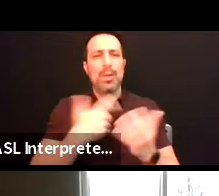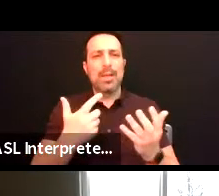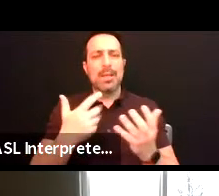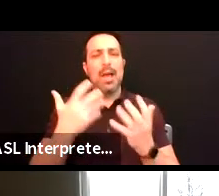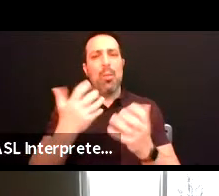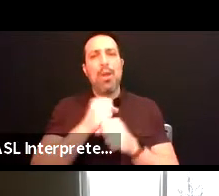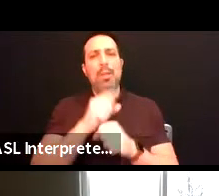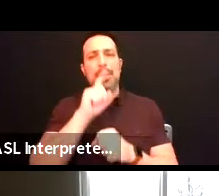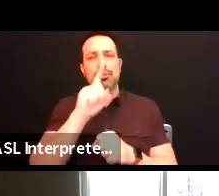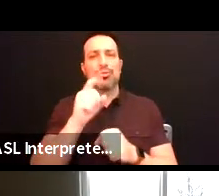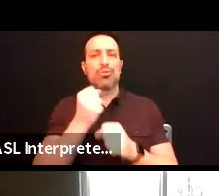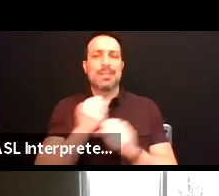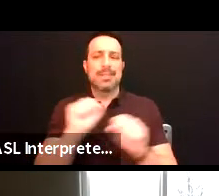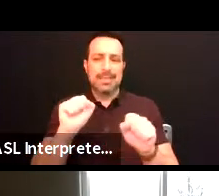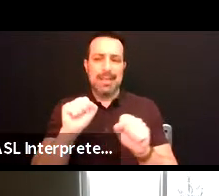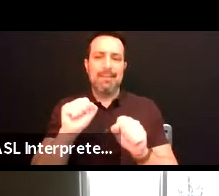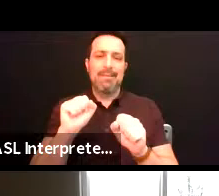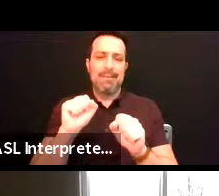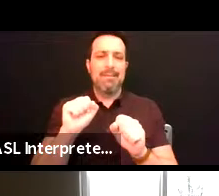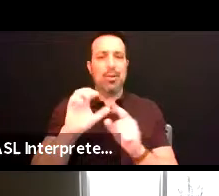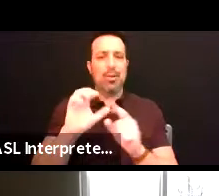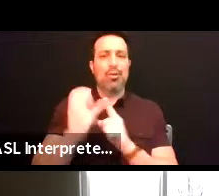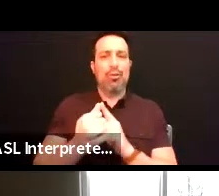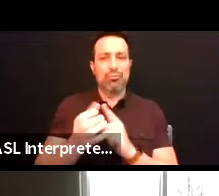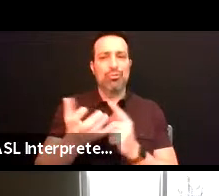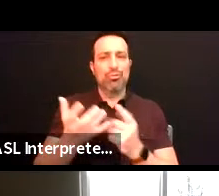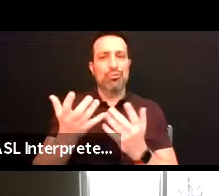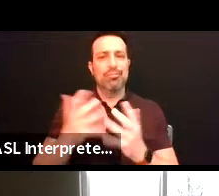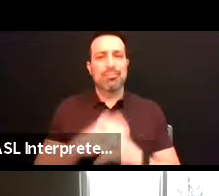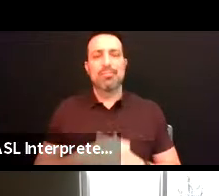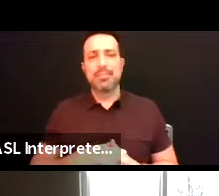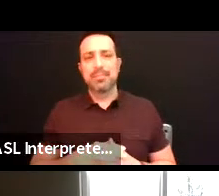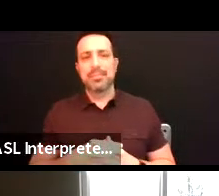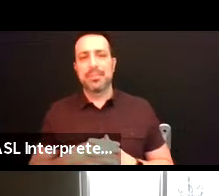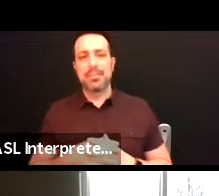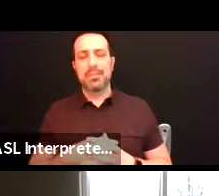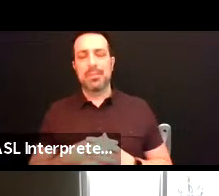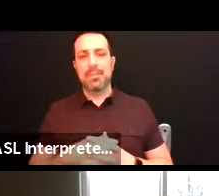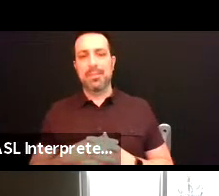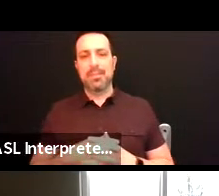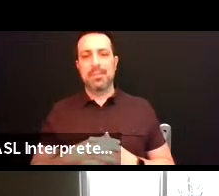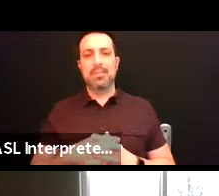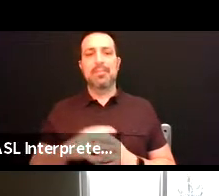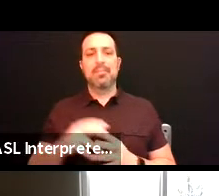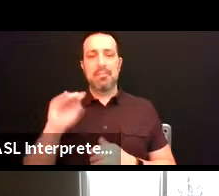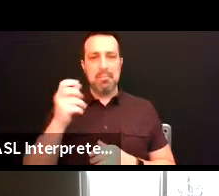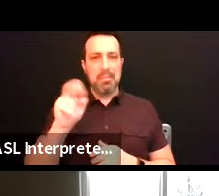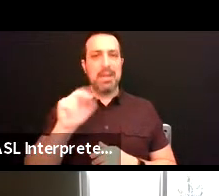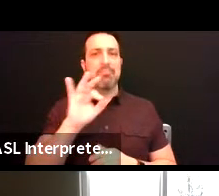want to make sure it's a safe and healthy culture, I guess is my point. Thank you.